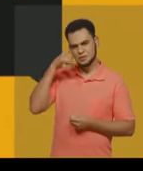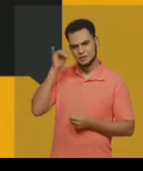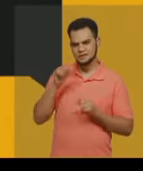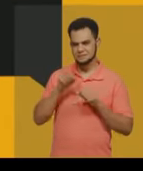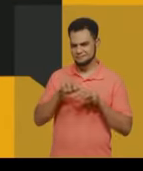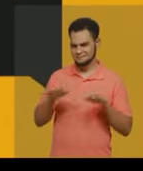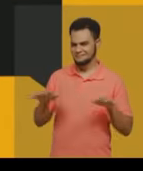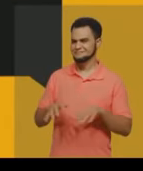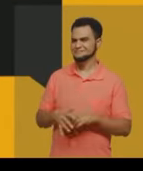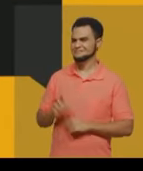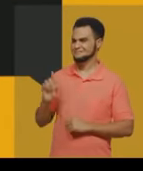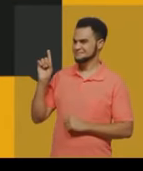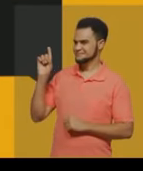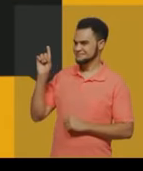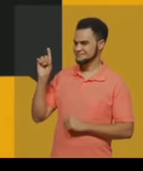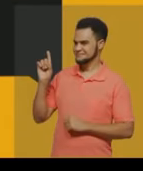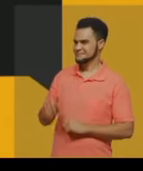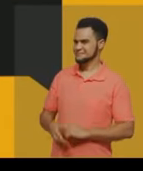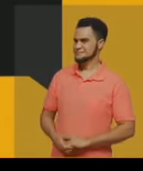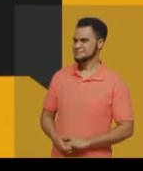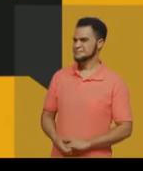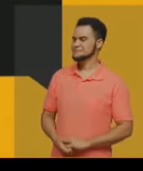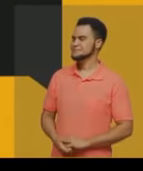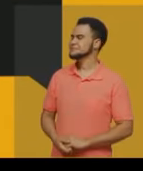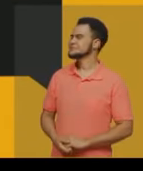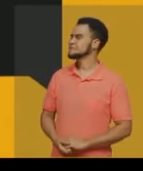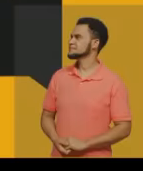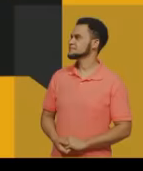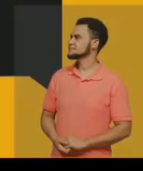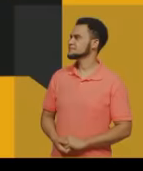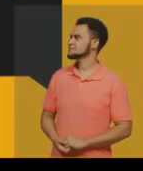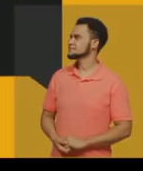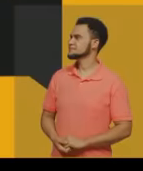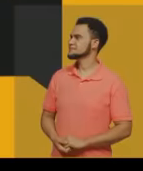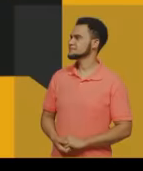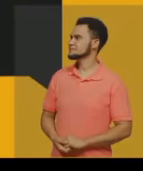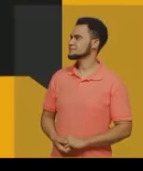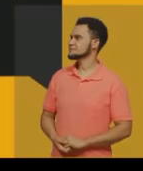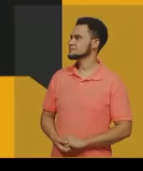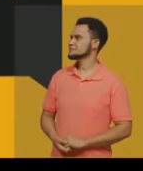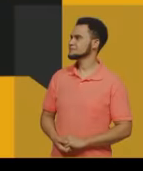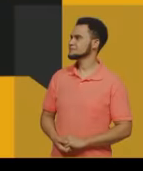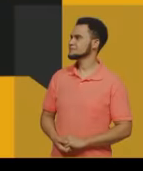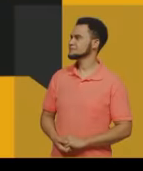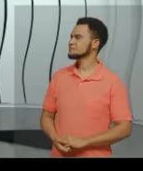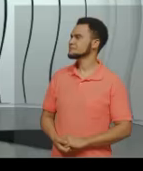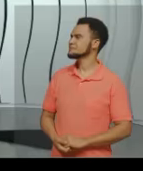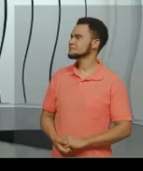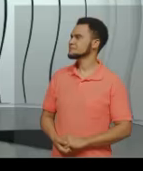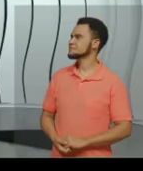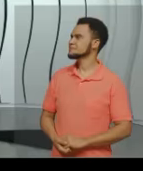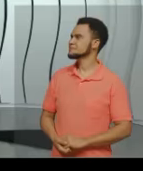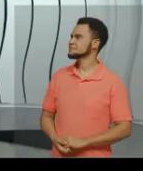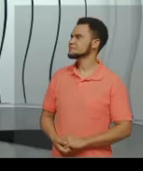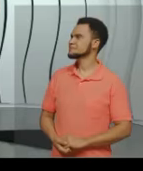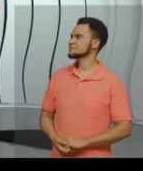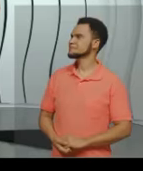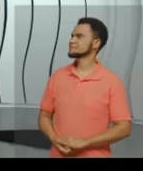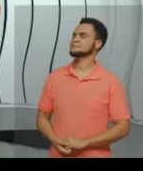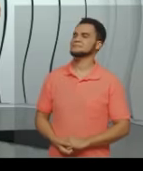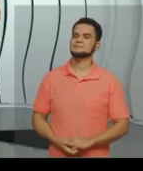Wear your face masks. Don't forget to clean your objects. Avoid crowded places and avoid